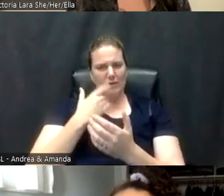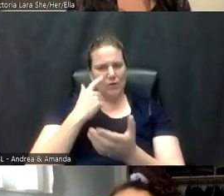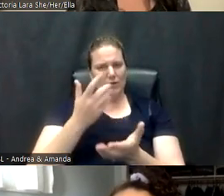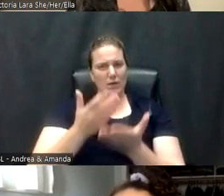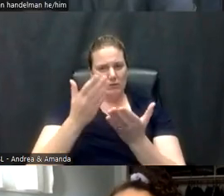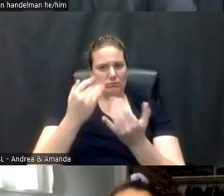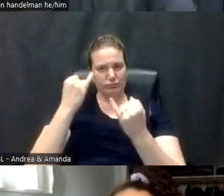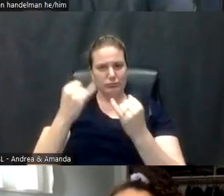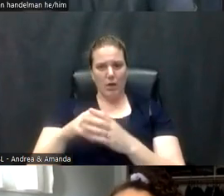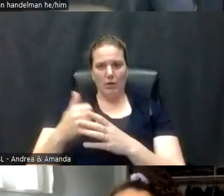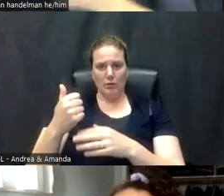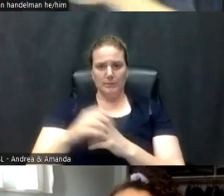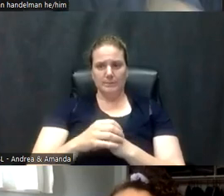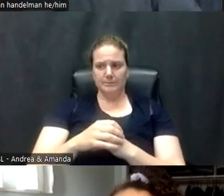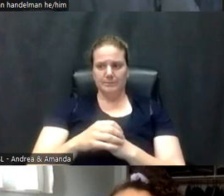Any other